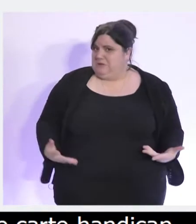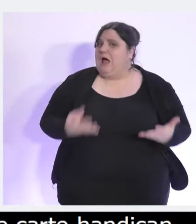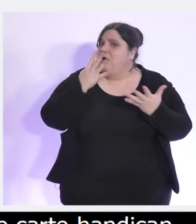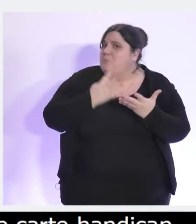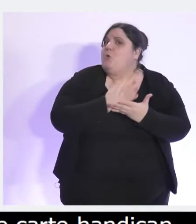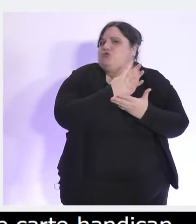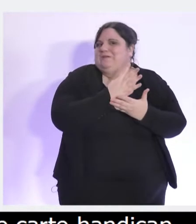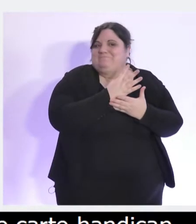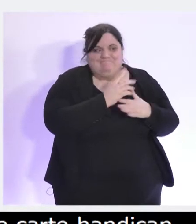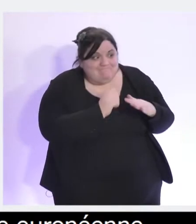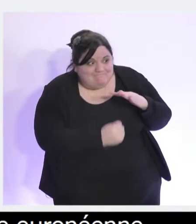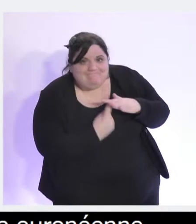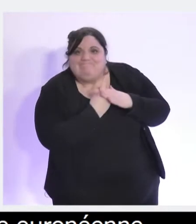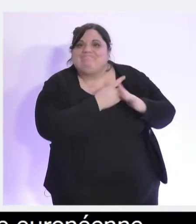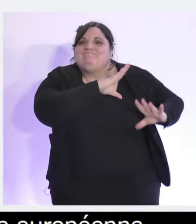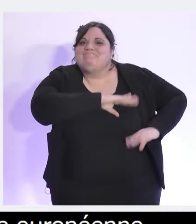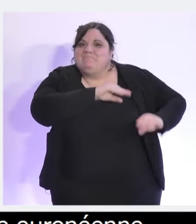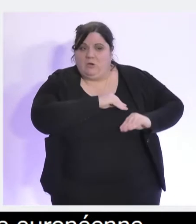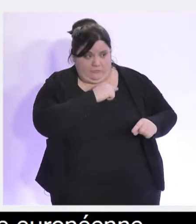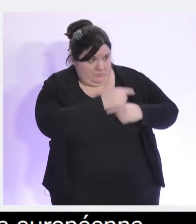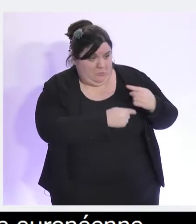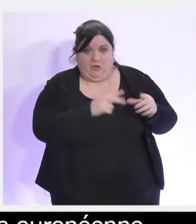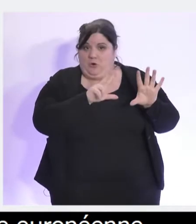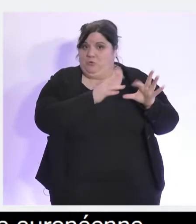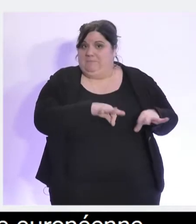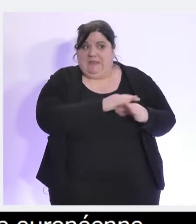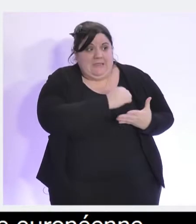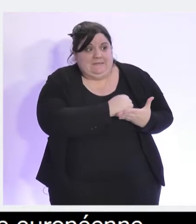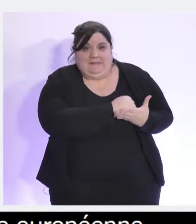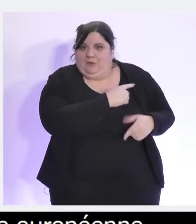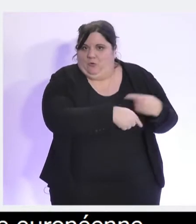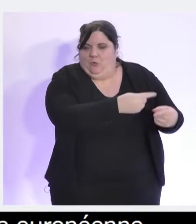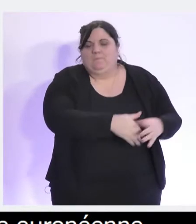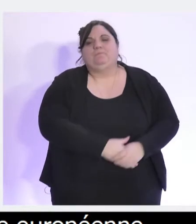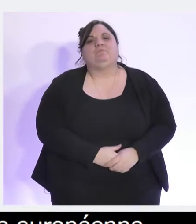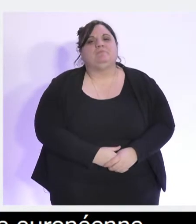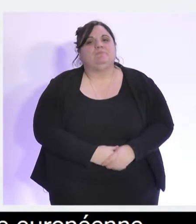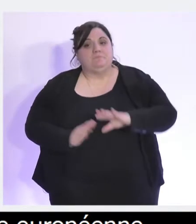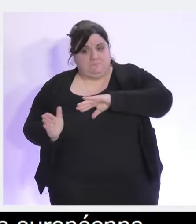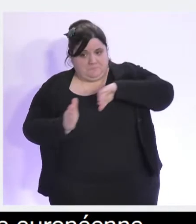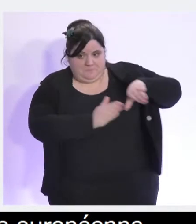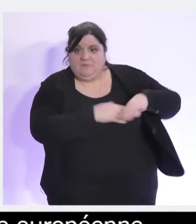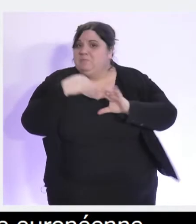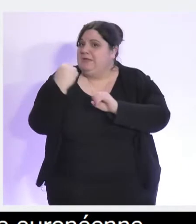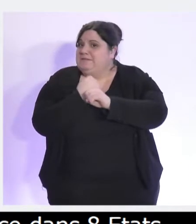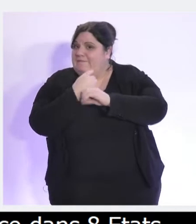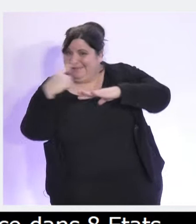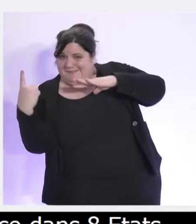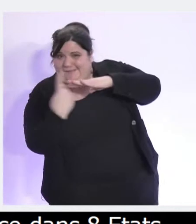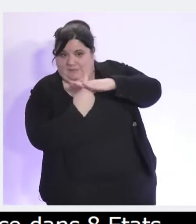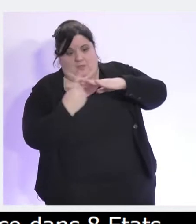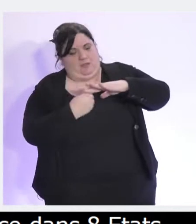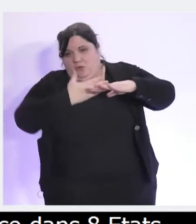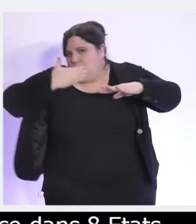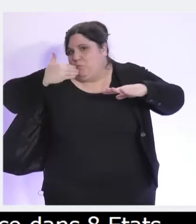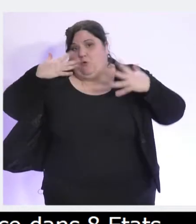persons with disabilities is our objective. Today's conference was a landmark to shape